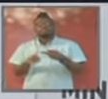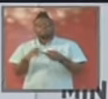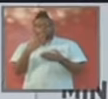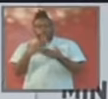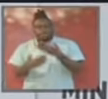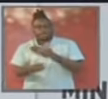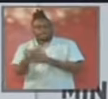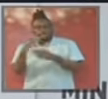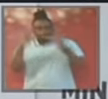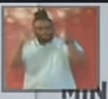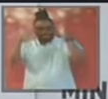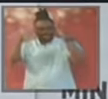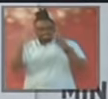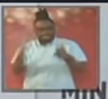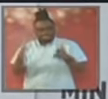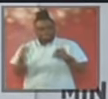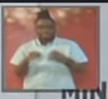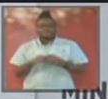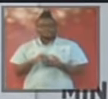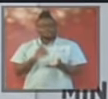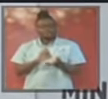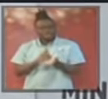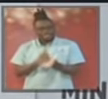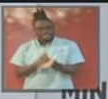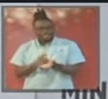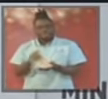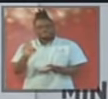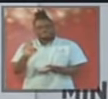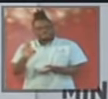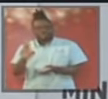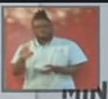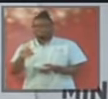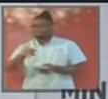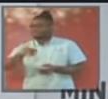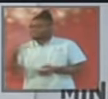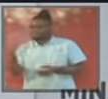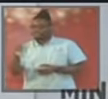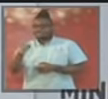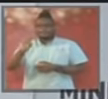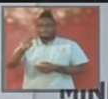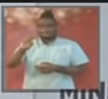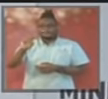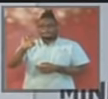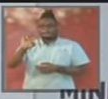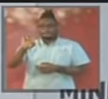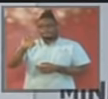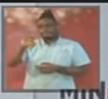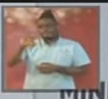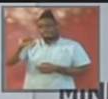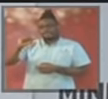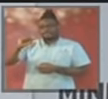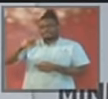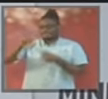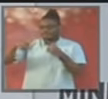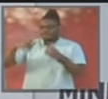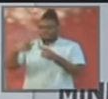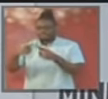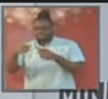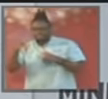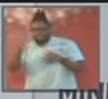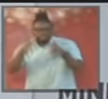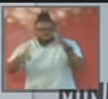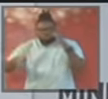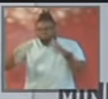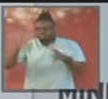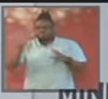Ms. Alcantara, members of the media, members of the listening and viewing public. A Happy New Year to